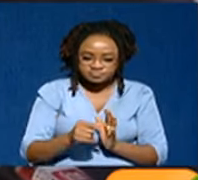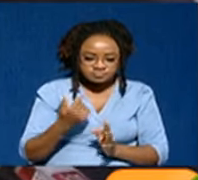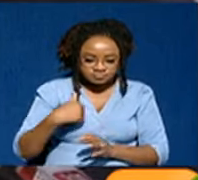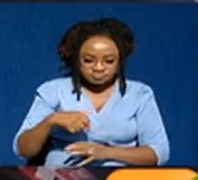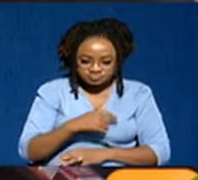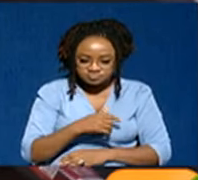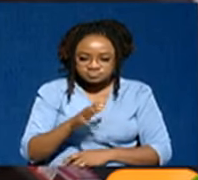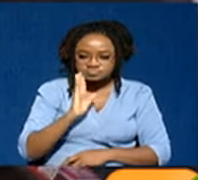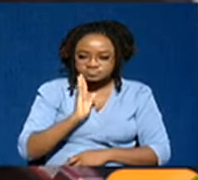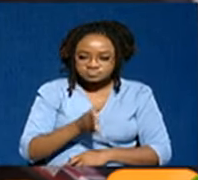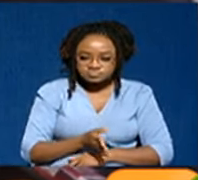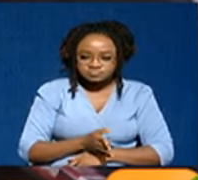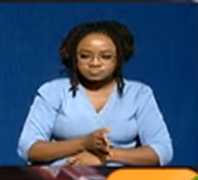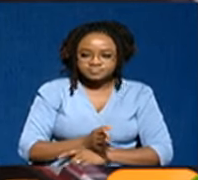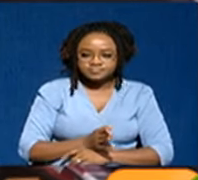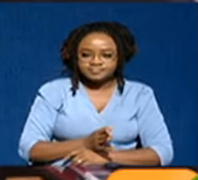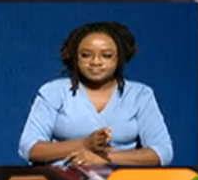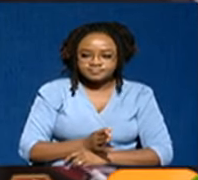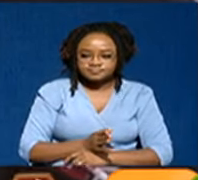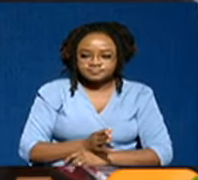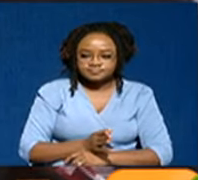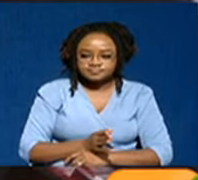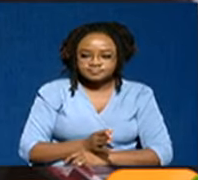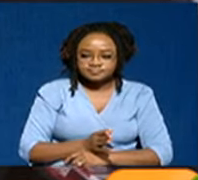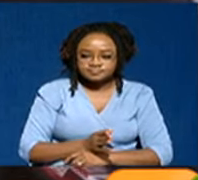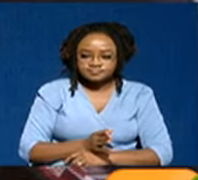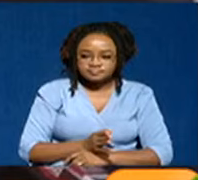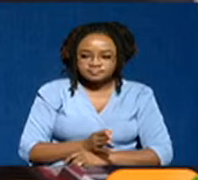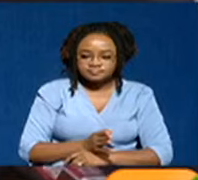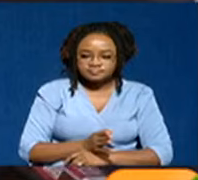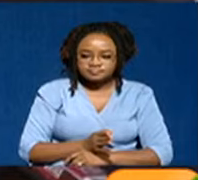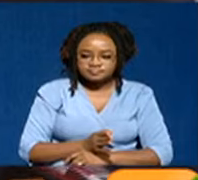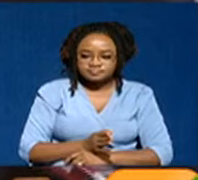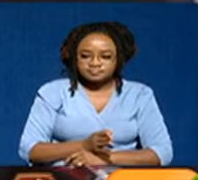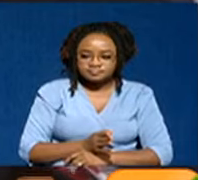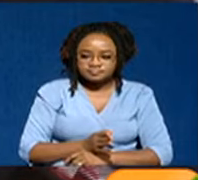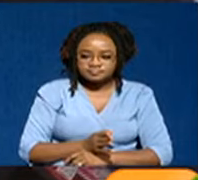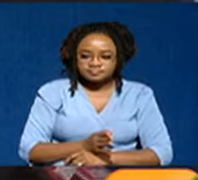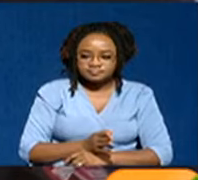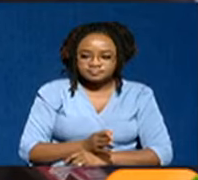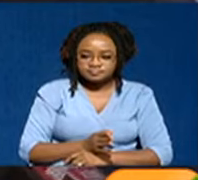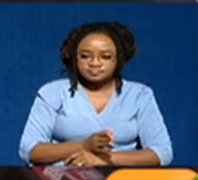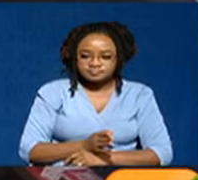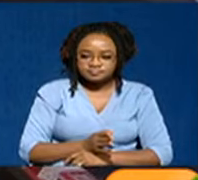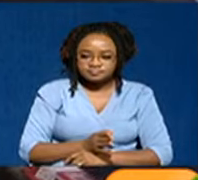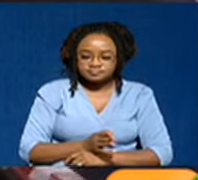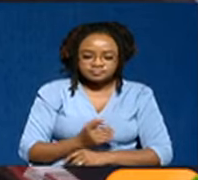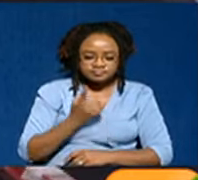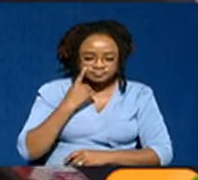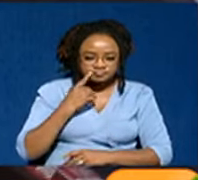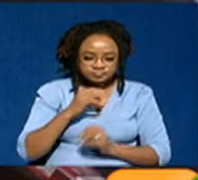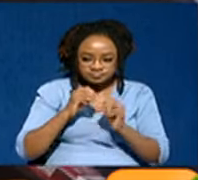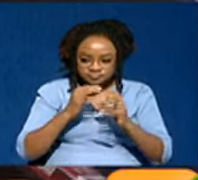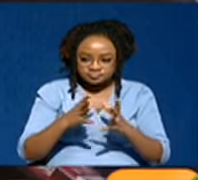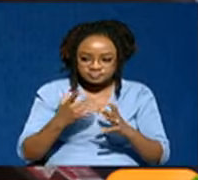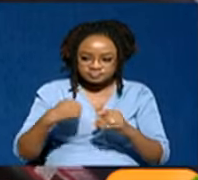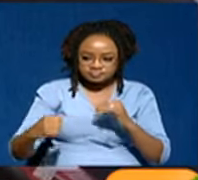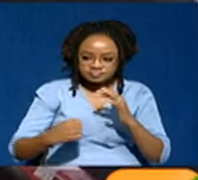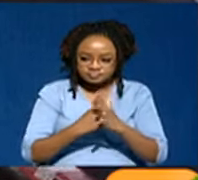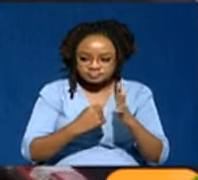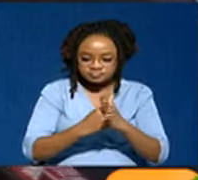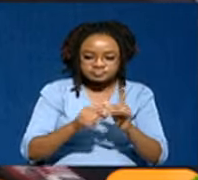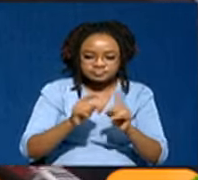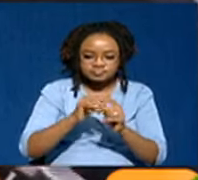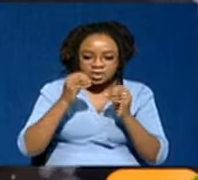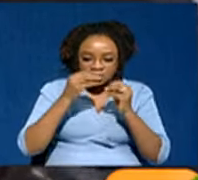going to see how much we can accommodate them and how many